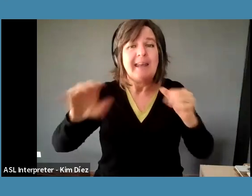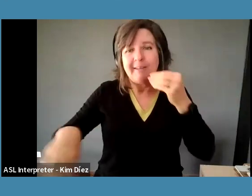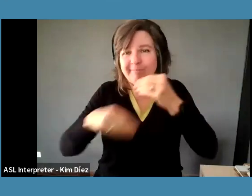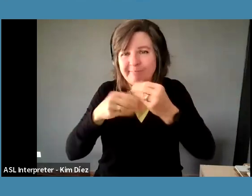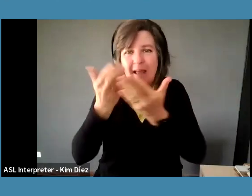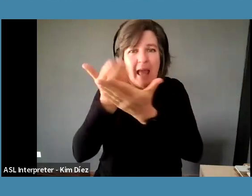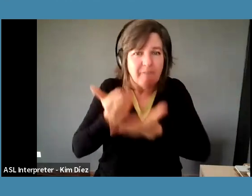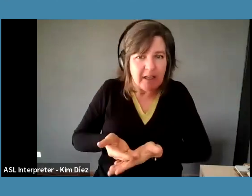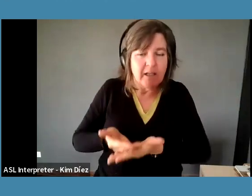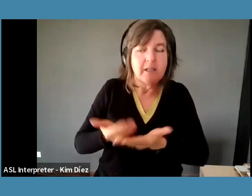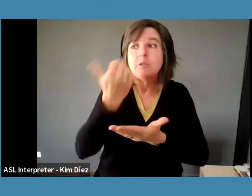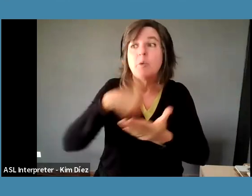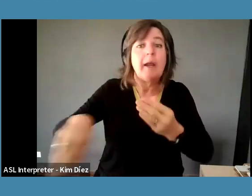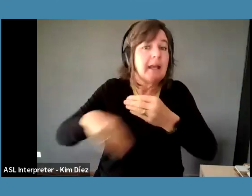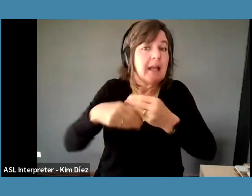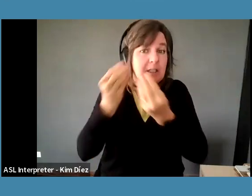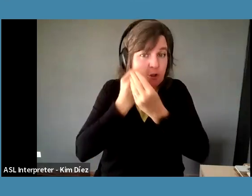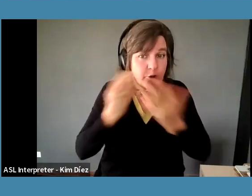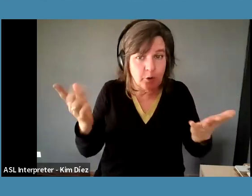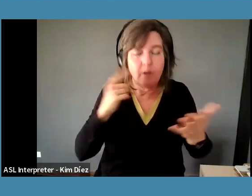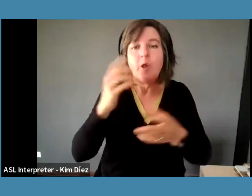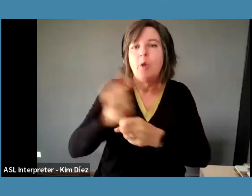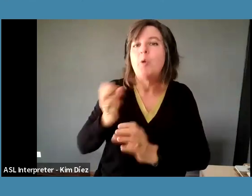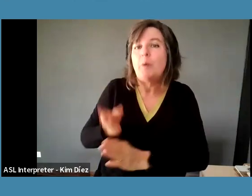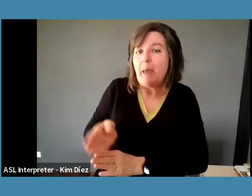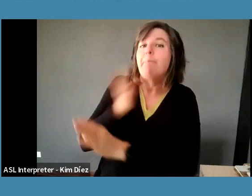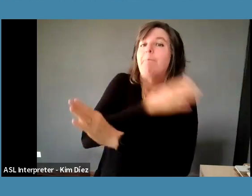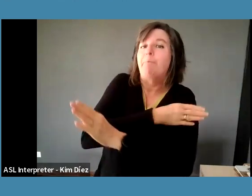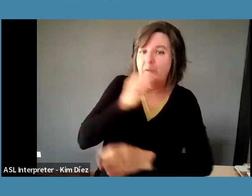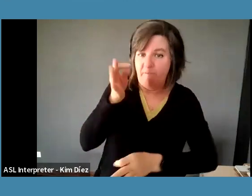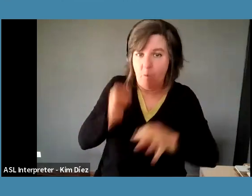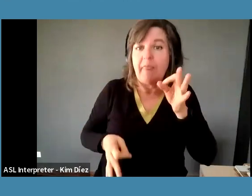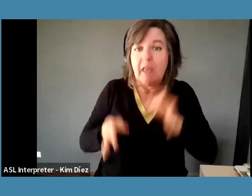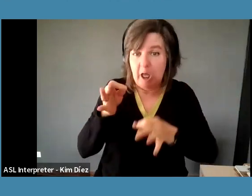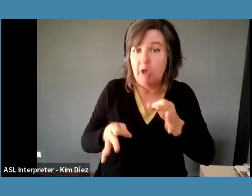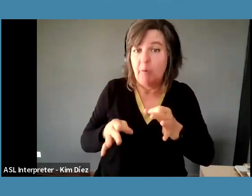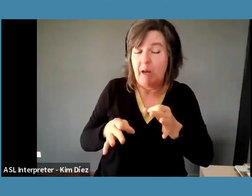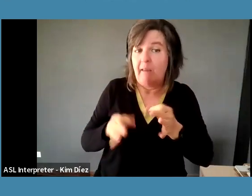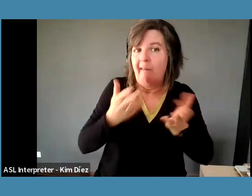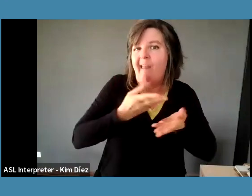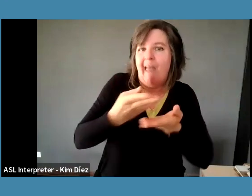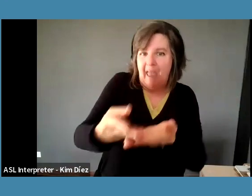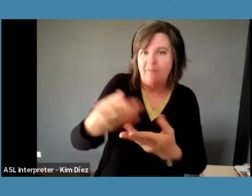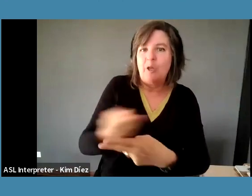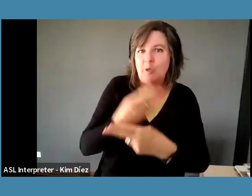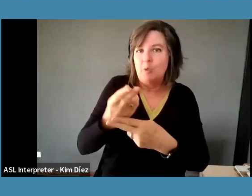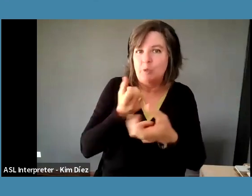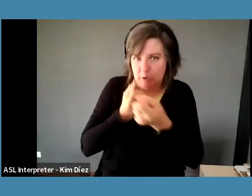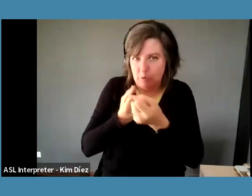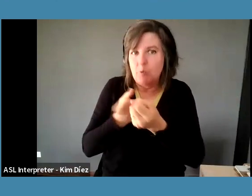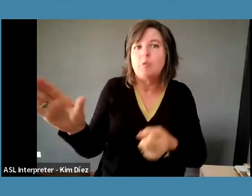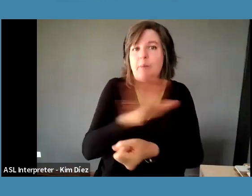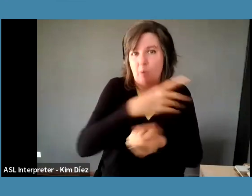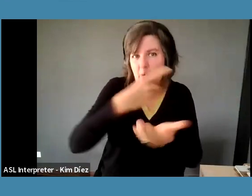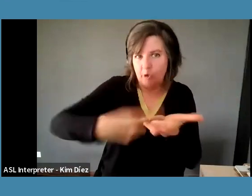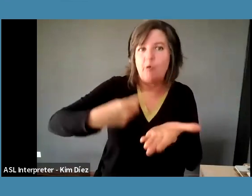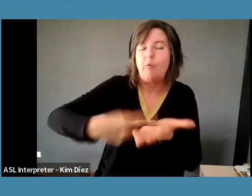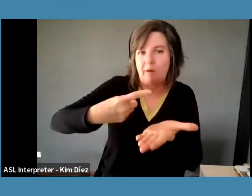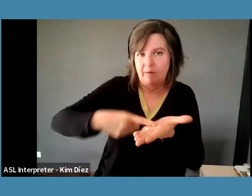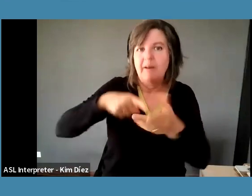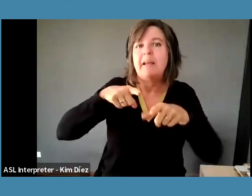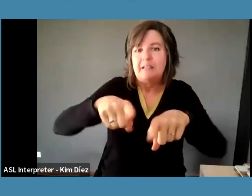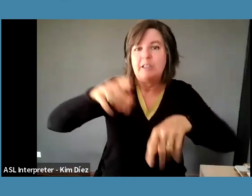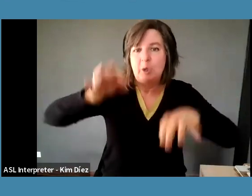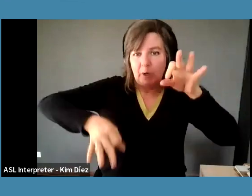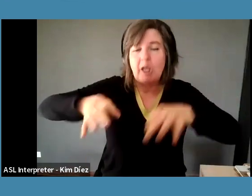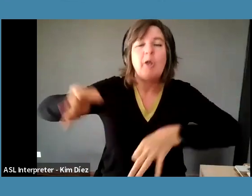you could get prior to the hearing and you use it to support your arguments at hearing instead of using it to